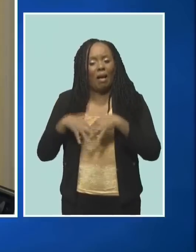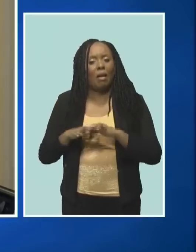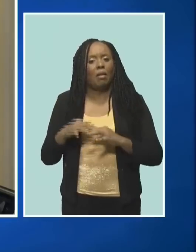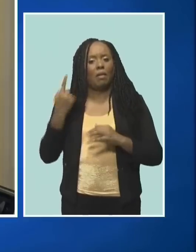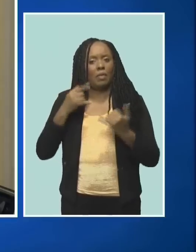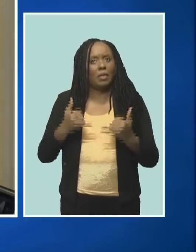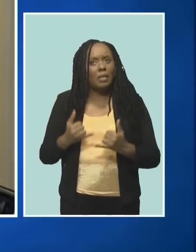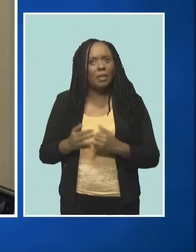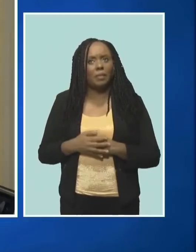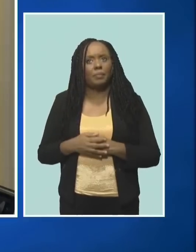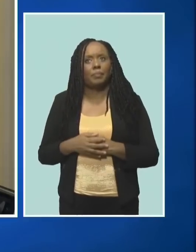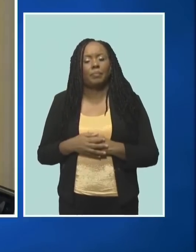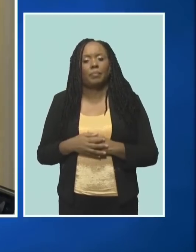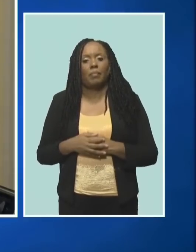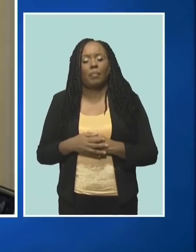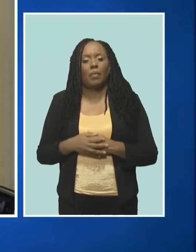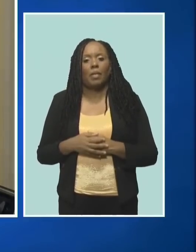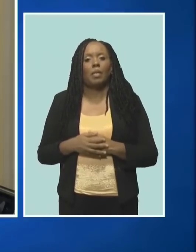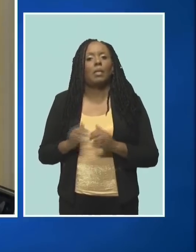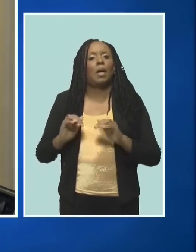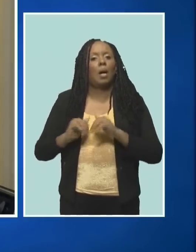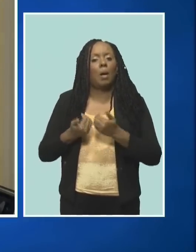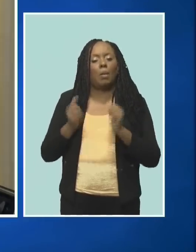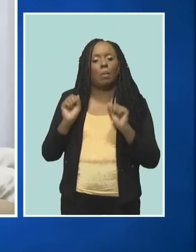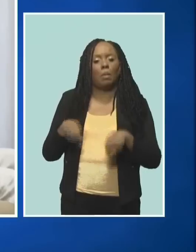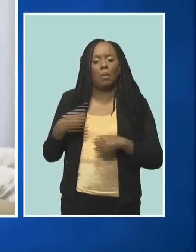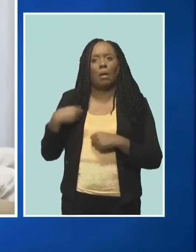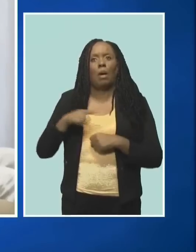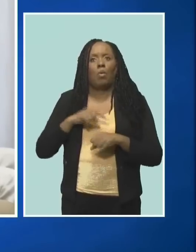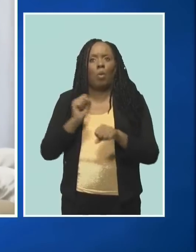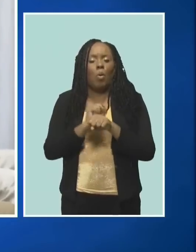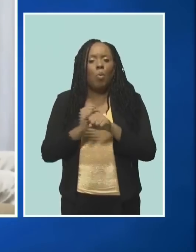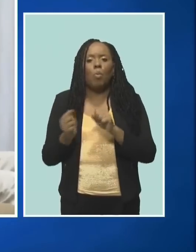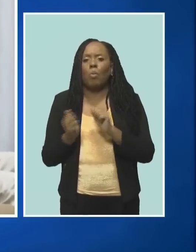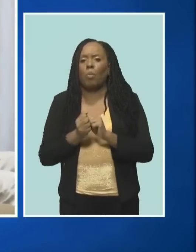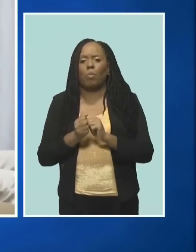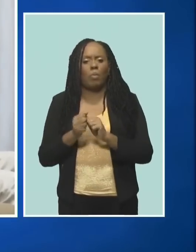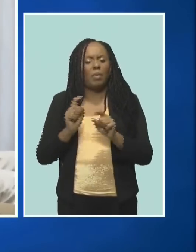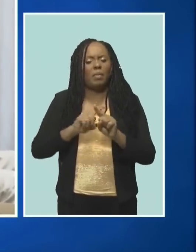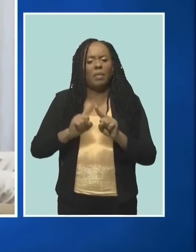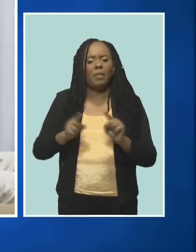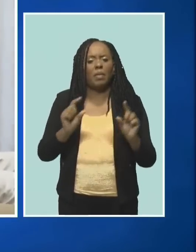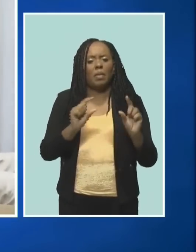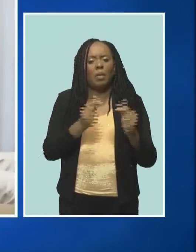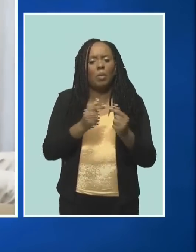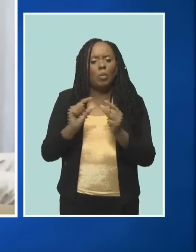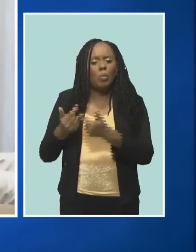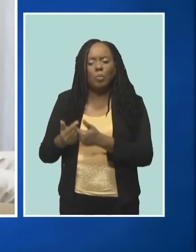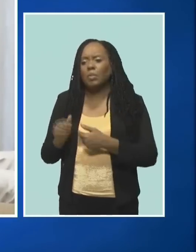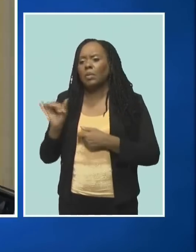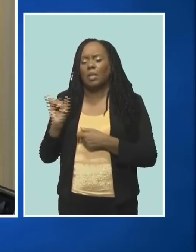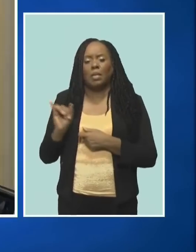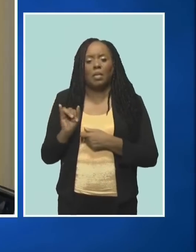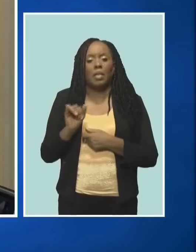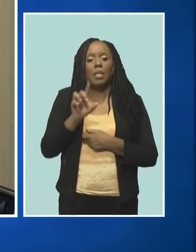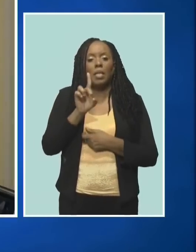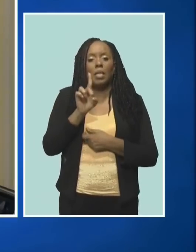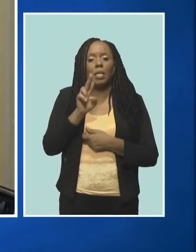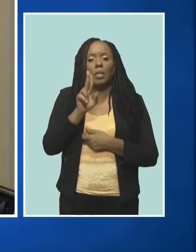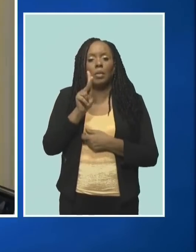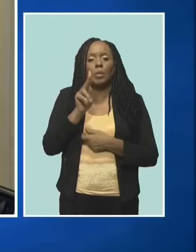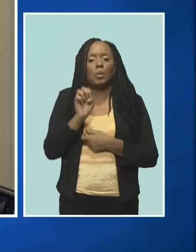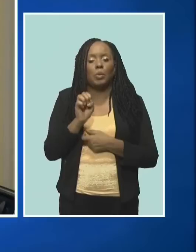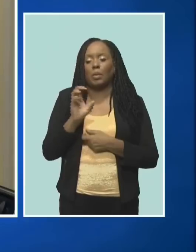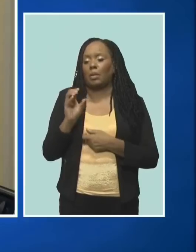the Duke of Edinburgh scheme, and the various vocational curriculum in our region? Does our training support